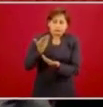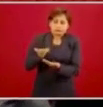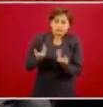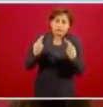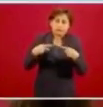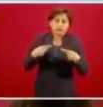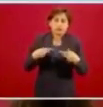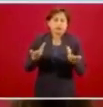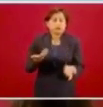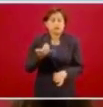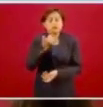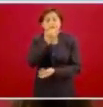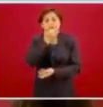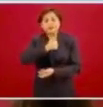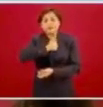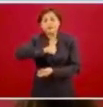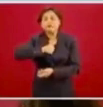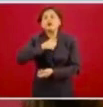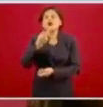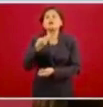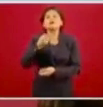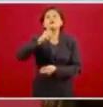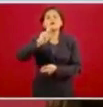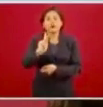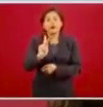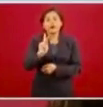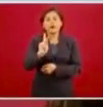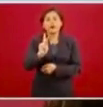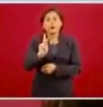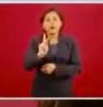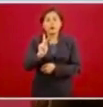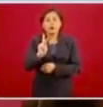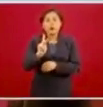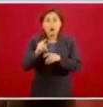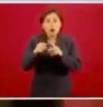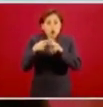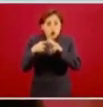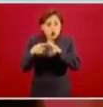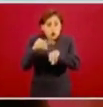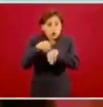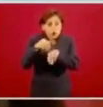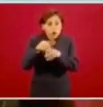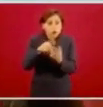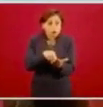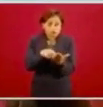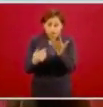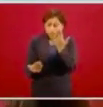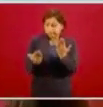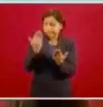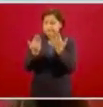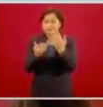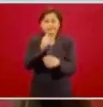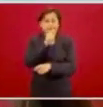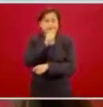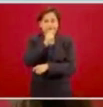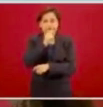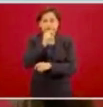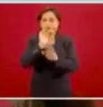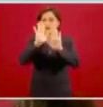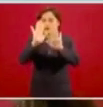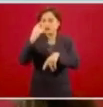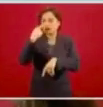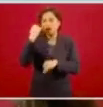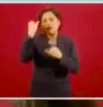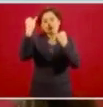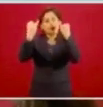Of course, all of them very unfortunate, because each personal death is a tragedy in its own. But what would